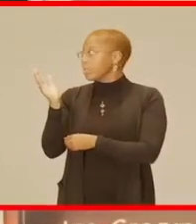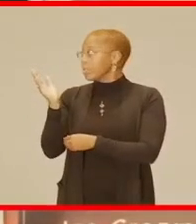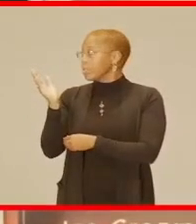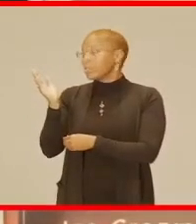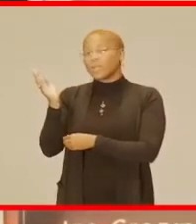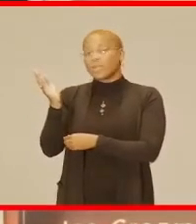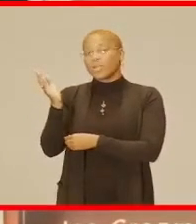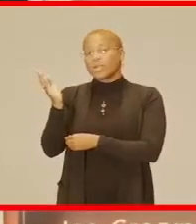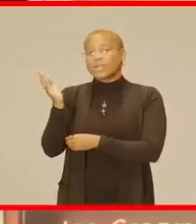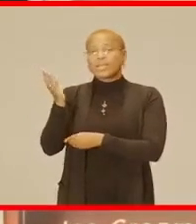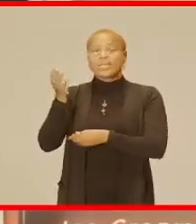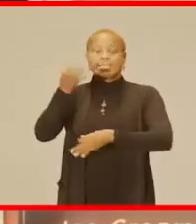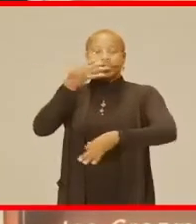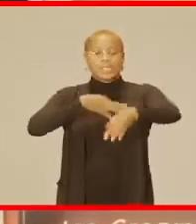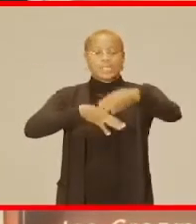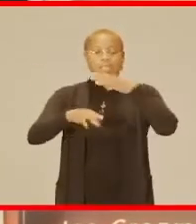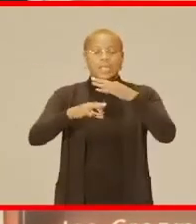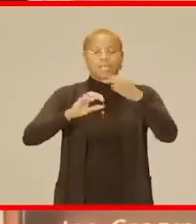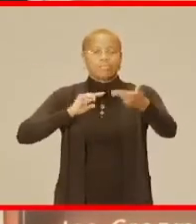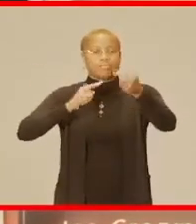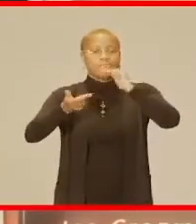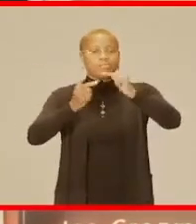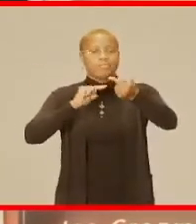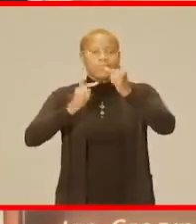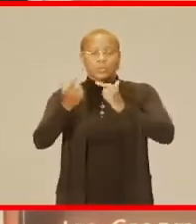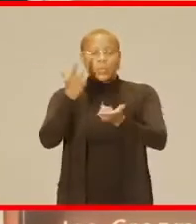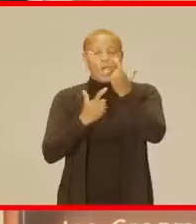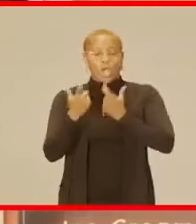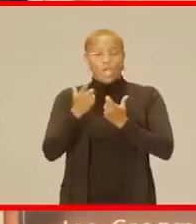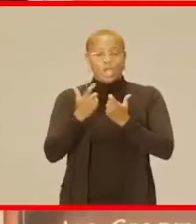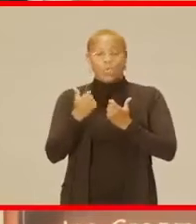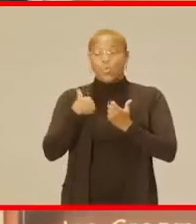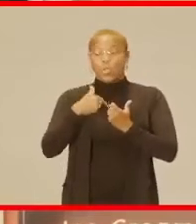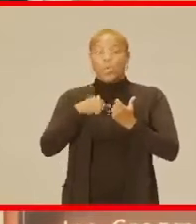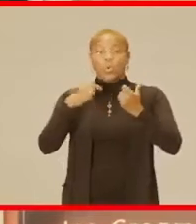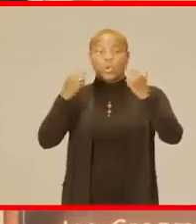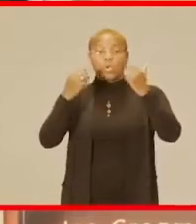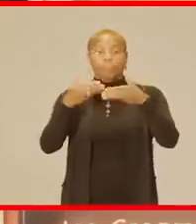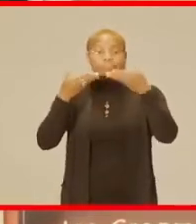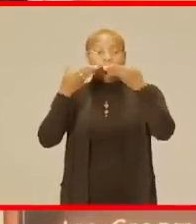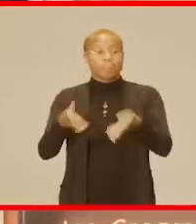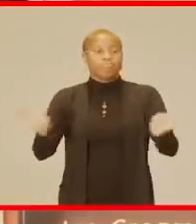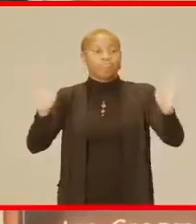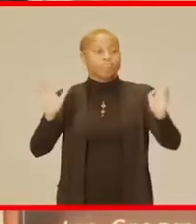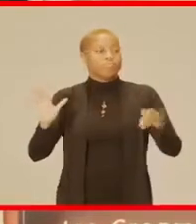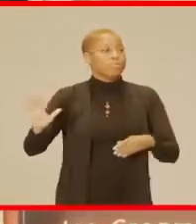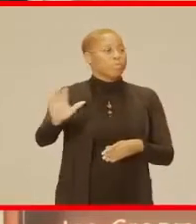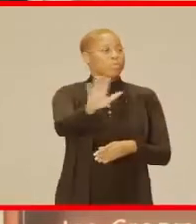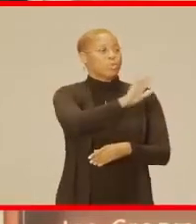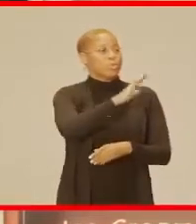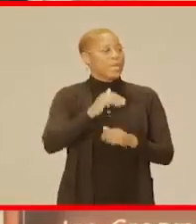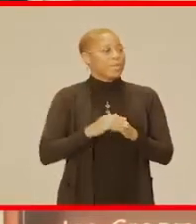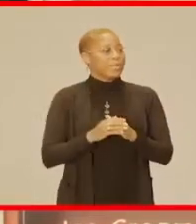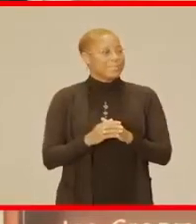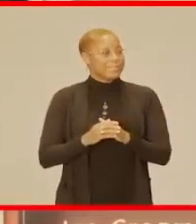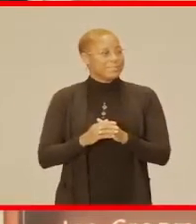rather than doing a traditional question and answer session, we're going to open the floor to you guys.